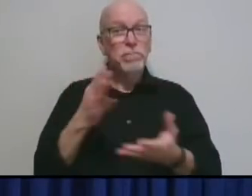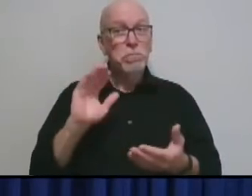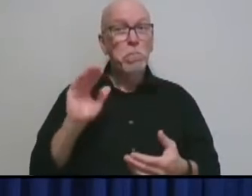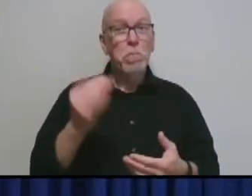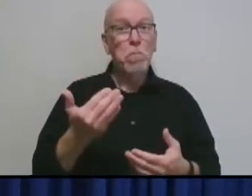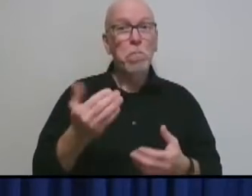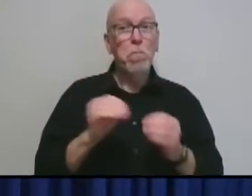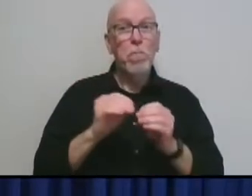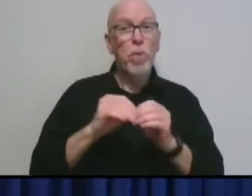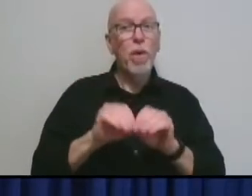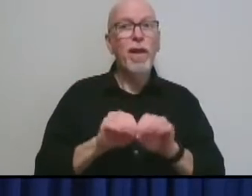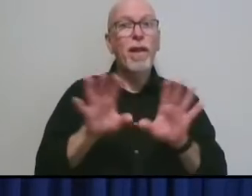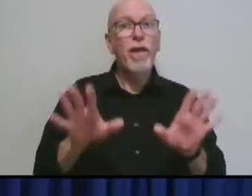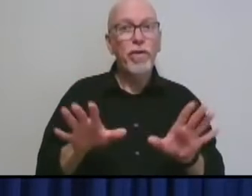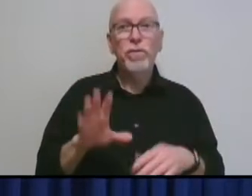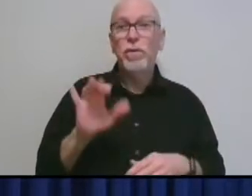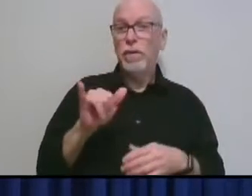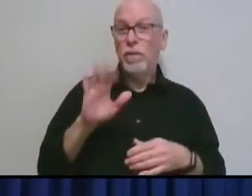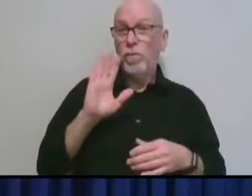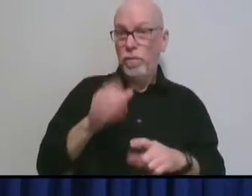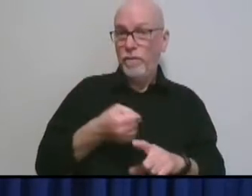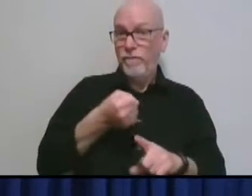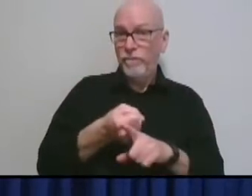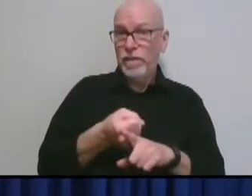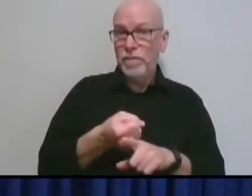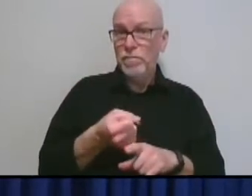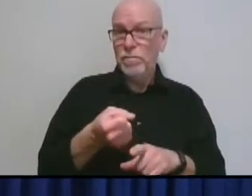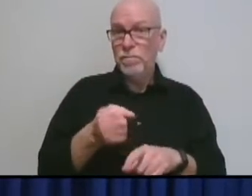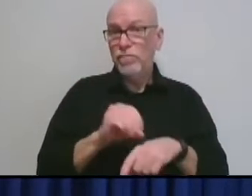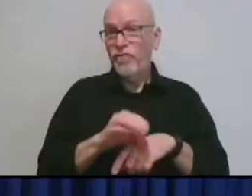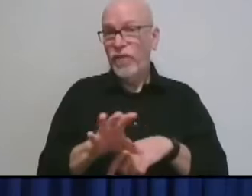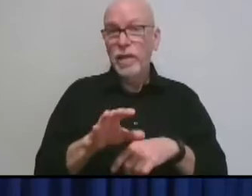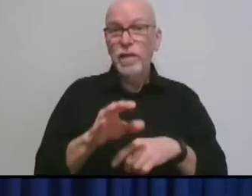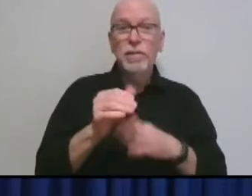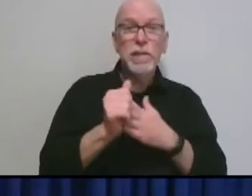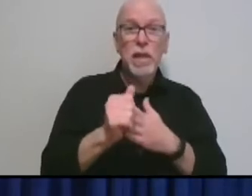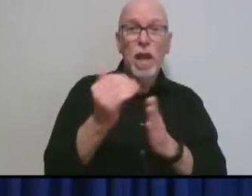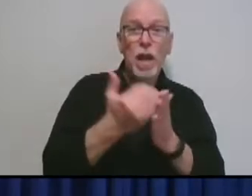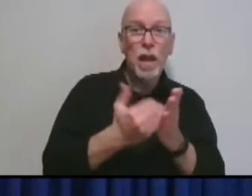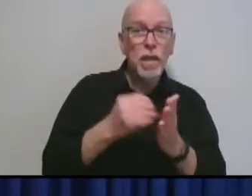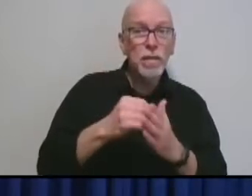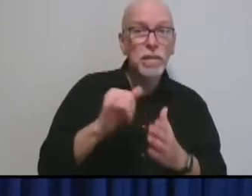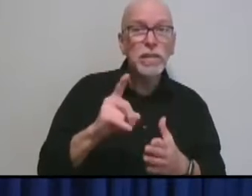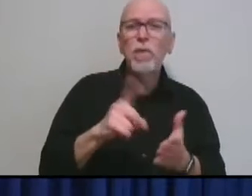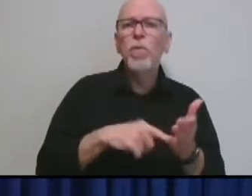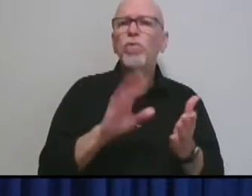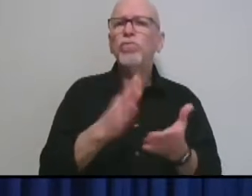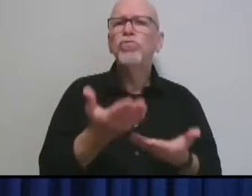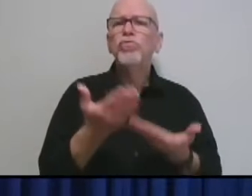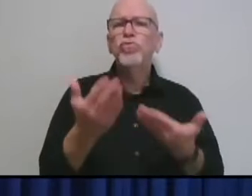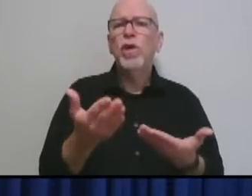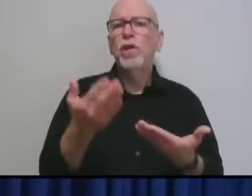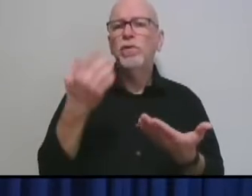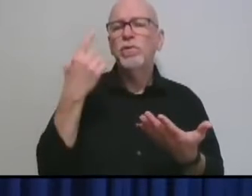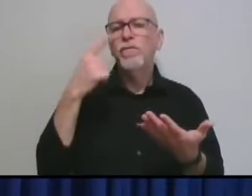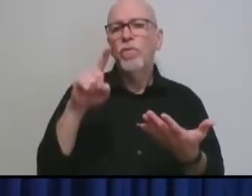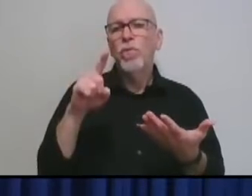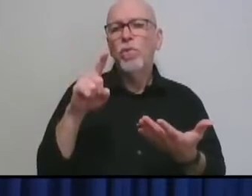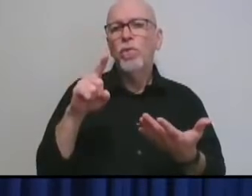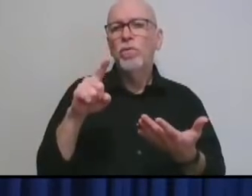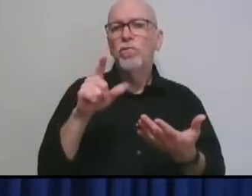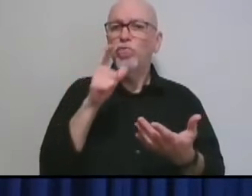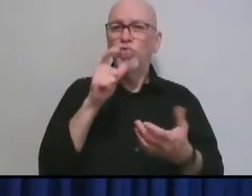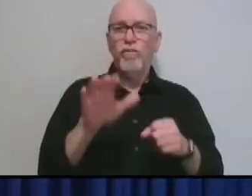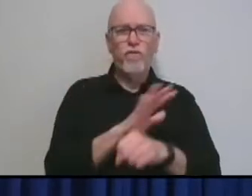of clarity. So will that in any way affect the guidelines in Indiana? And what sort of suggestions do you have for these fully